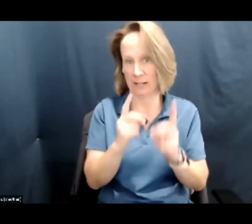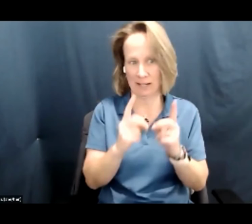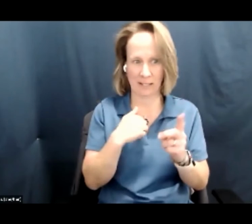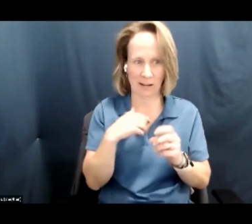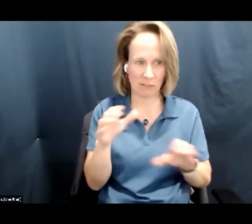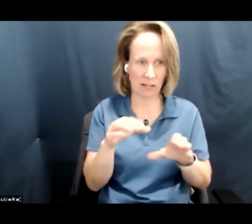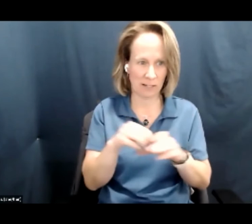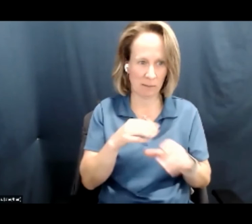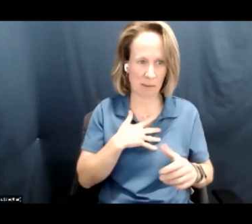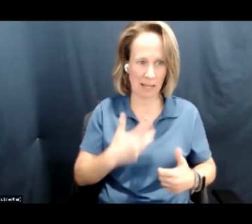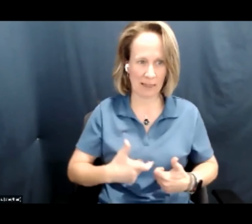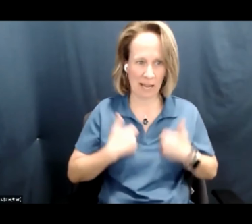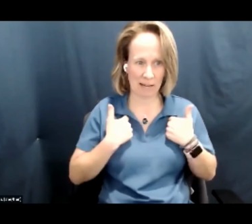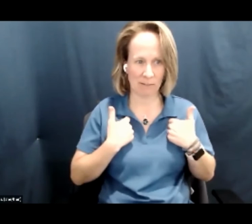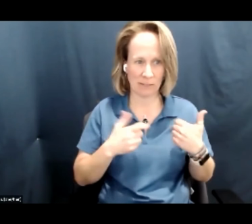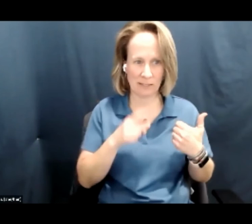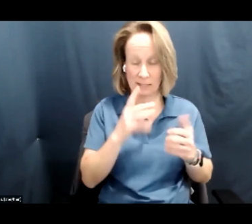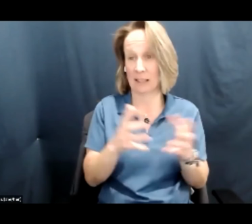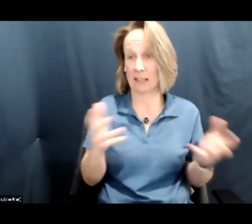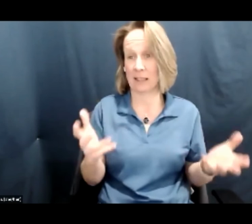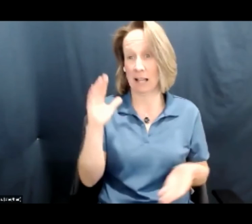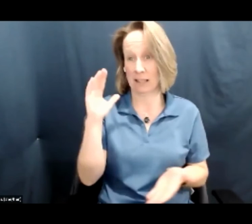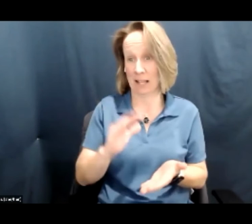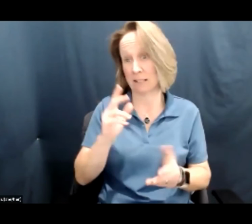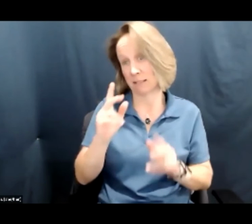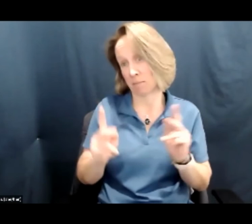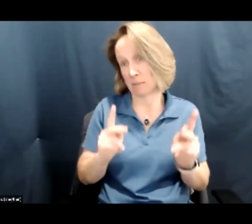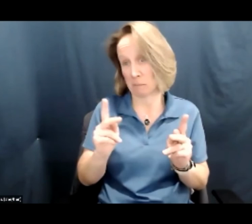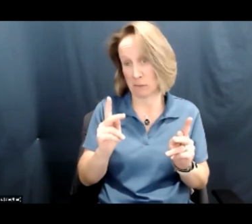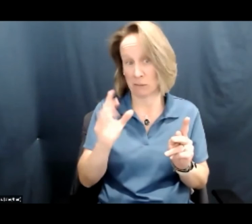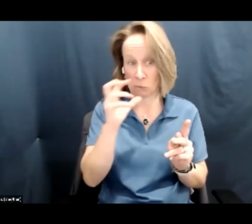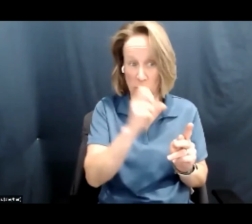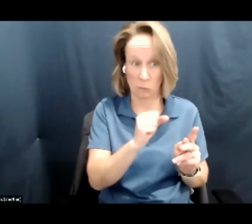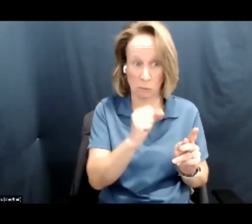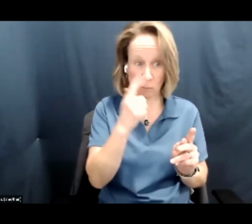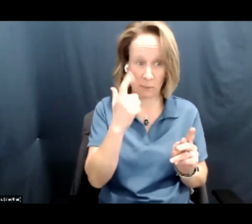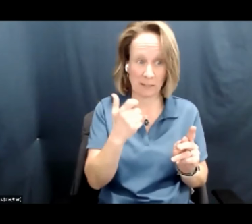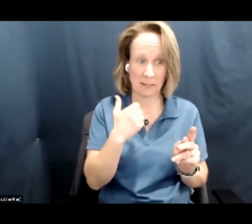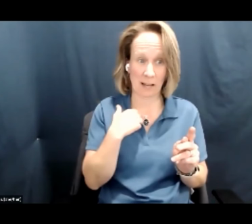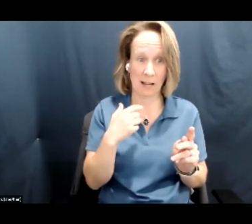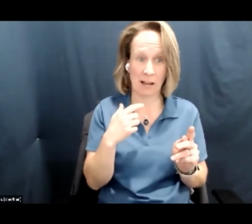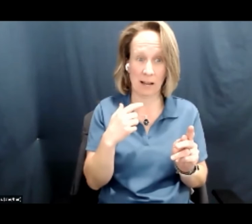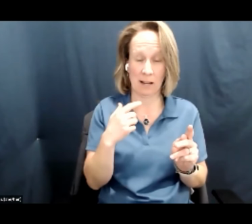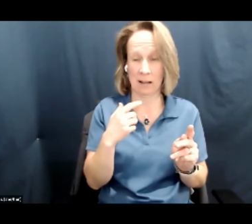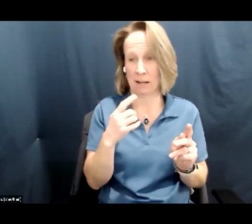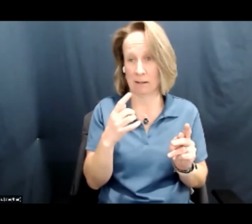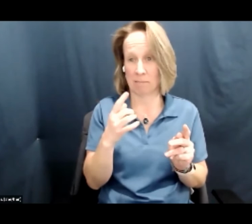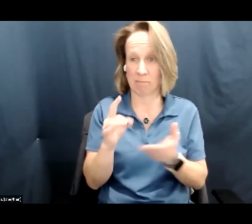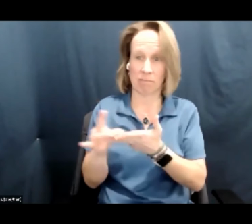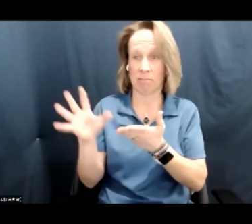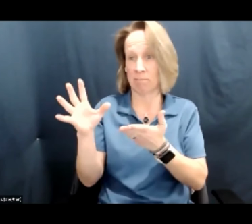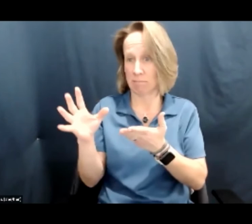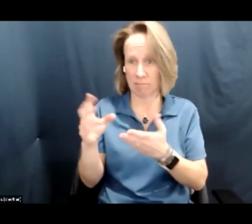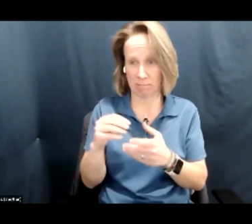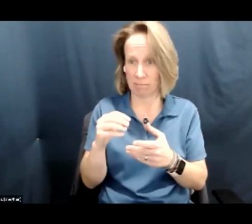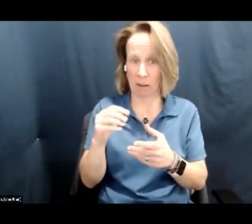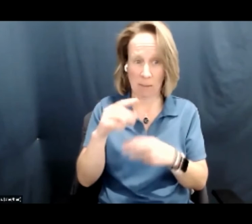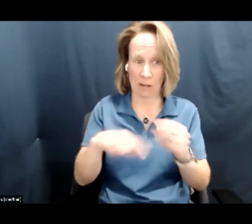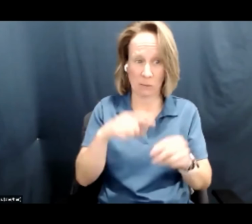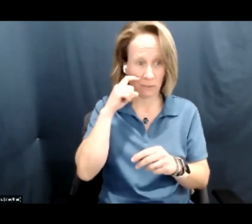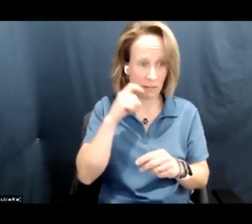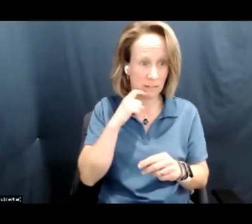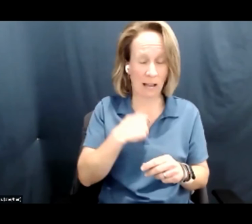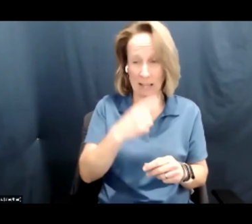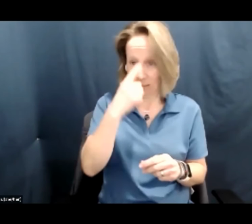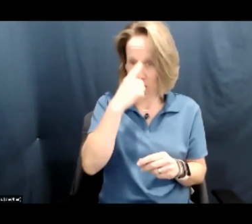is a lot less than people would assume. You know, because I'm desexualized everywhere I go. Yeah. There's a time in my life when I thought I can be with someone